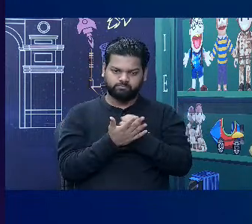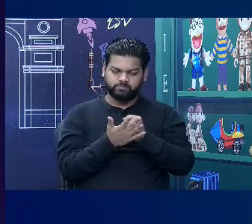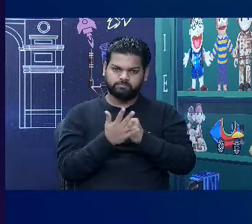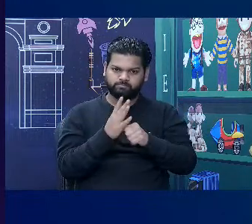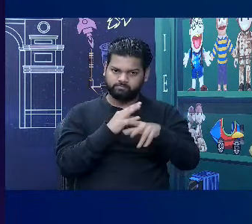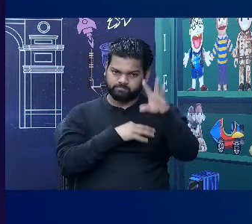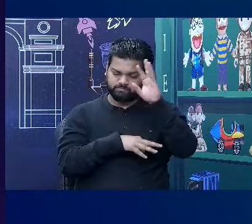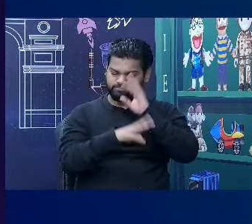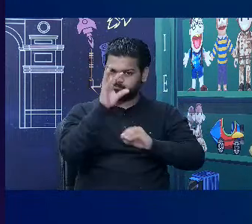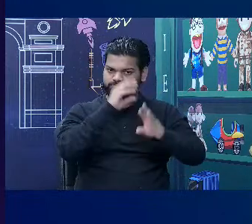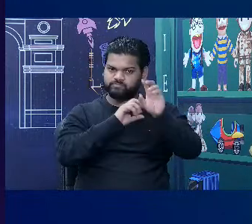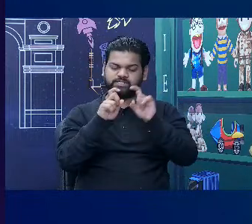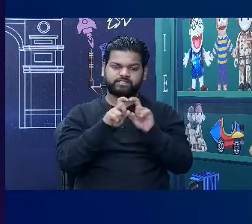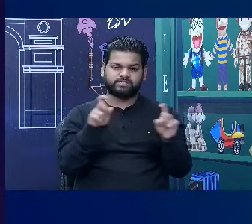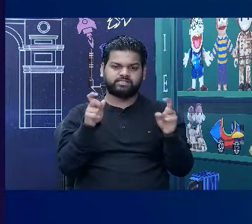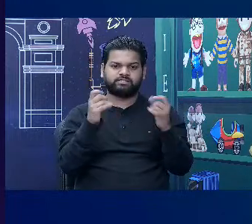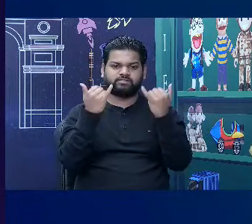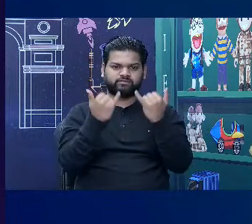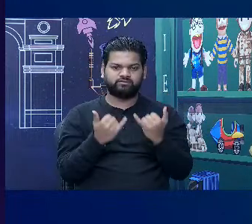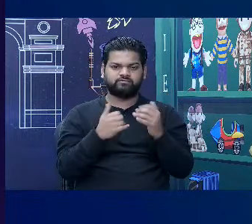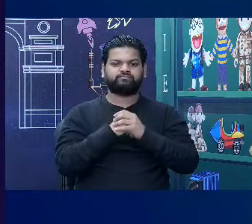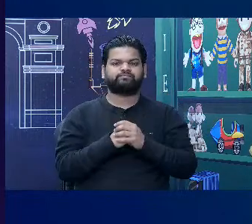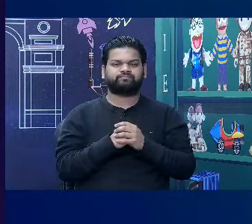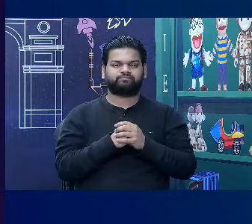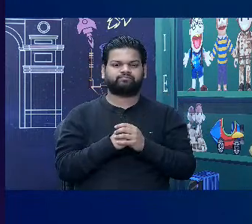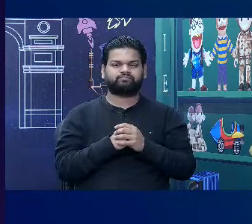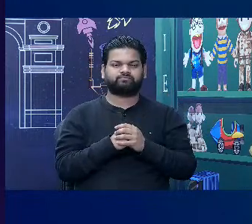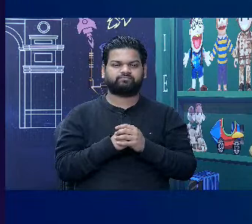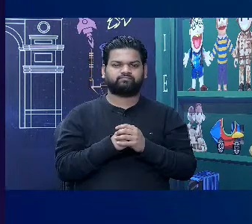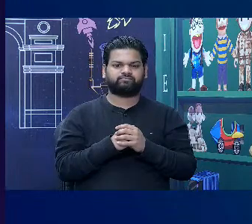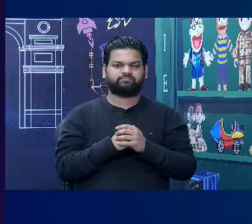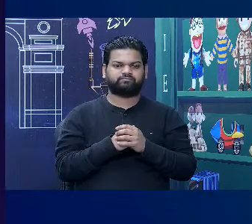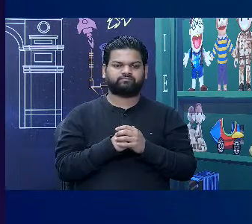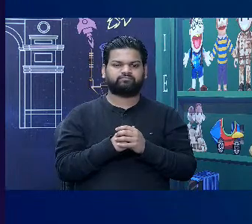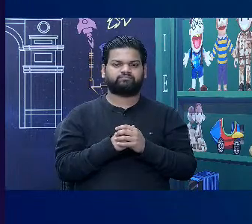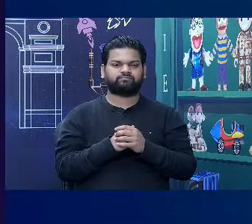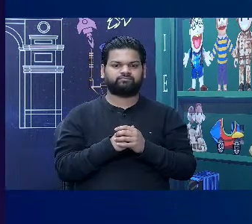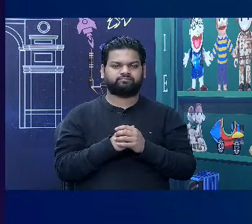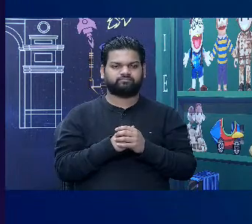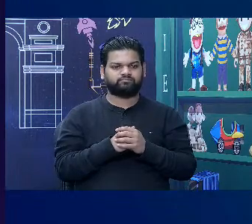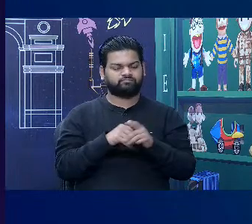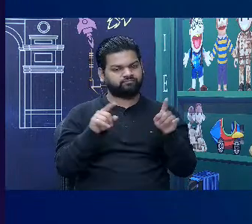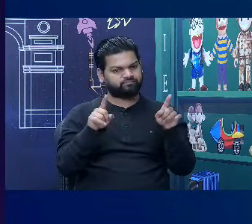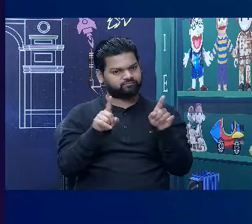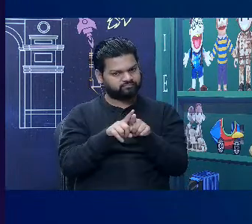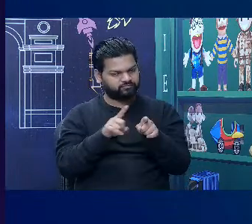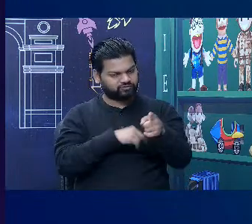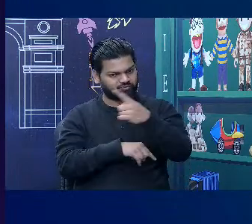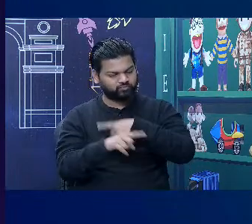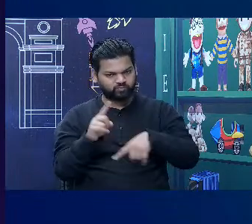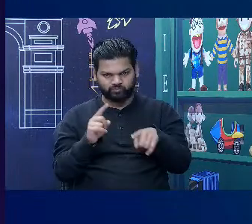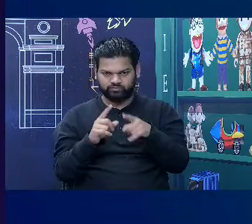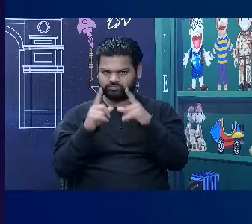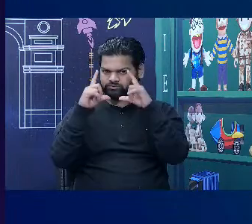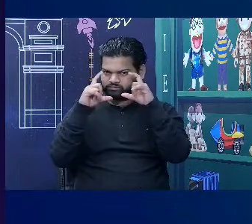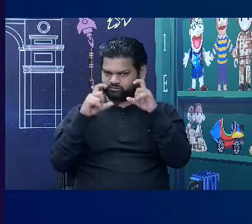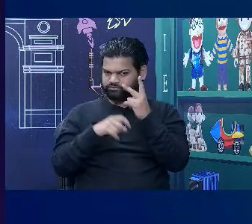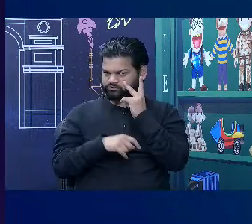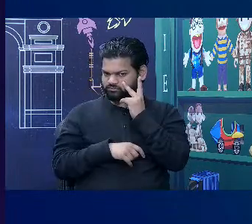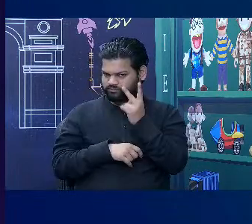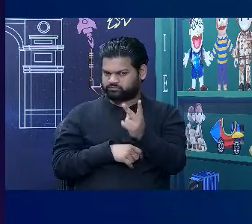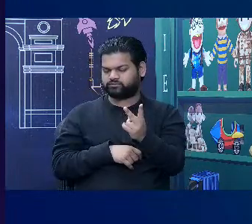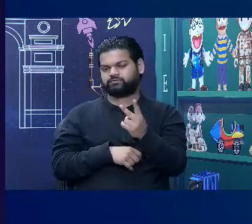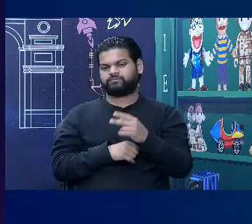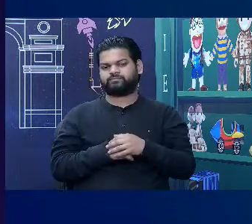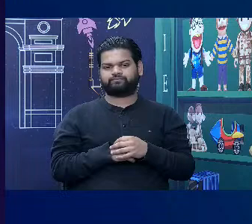A, and BC is side opposite to angle A, which is known as perpendicular, and AC is hypotenuse.